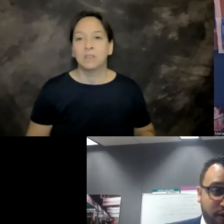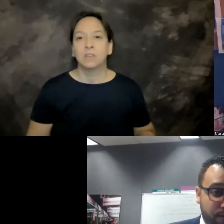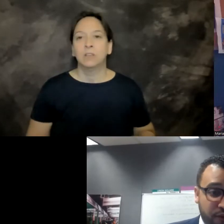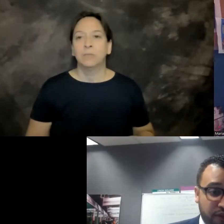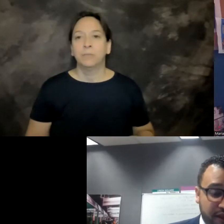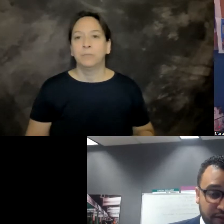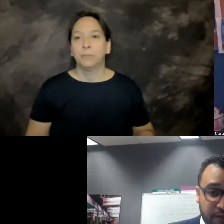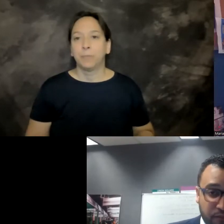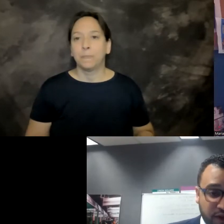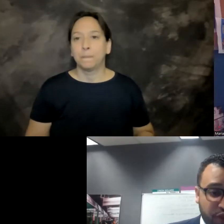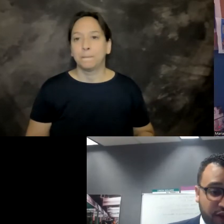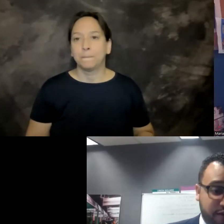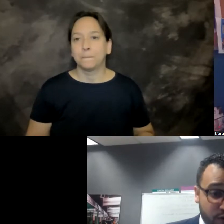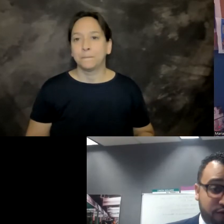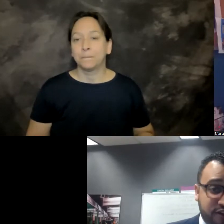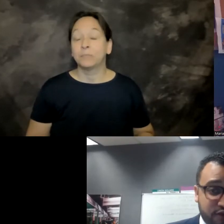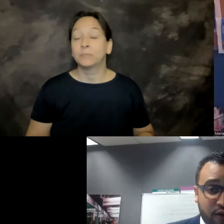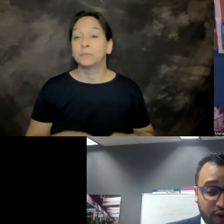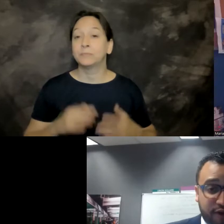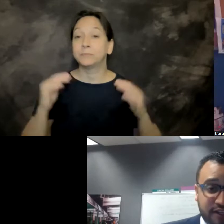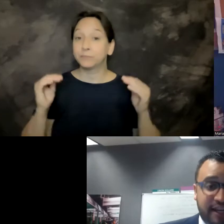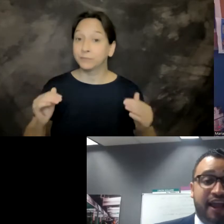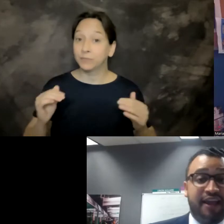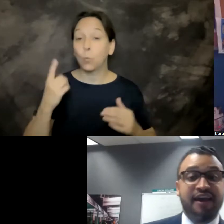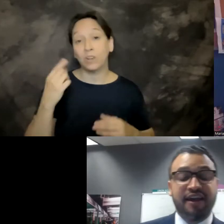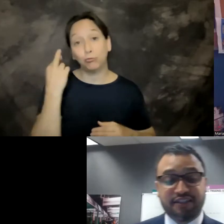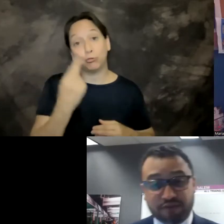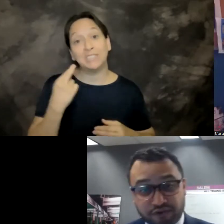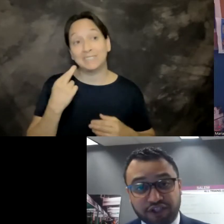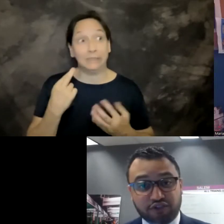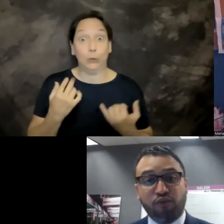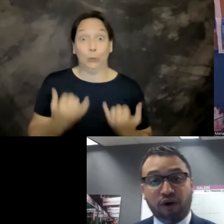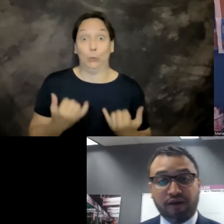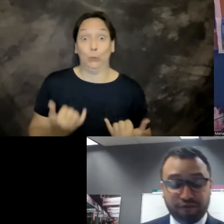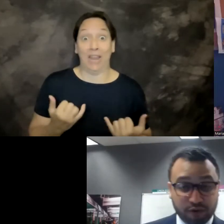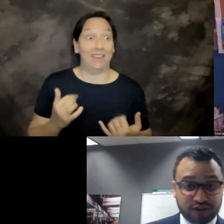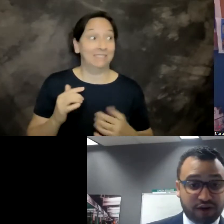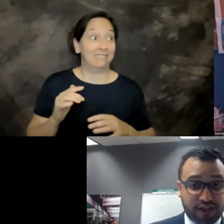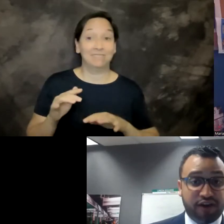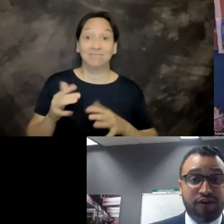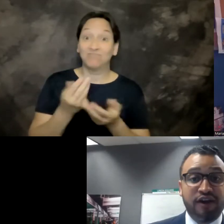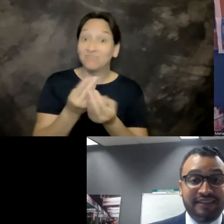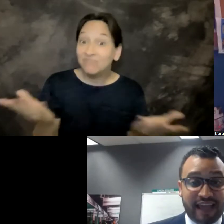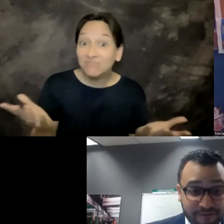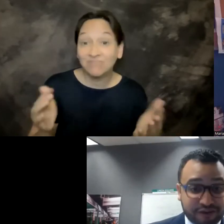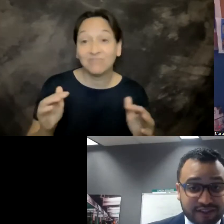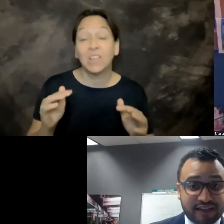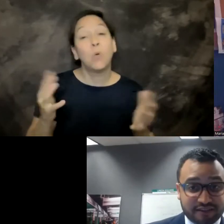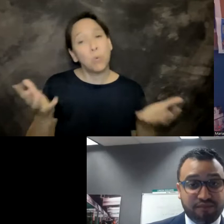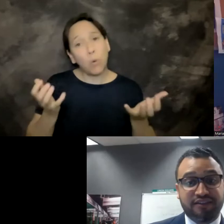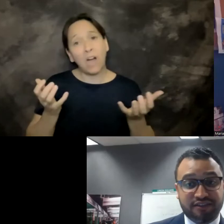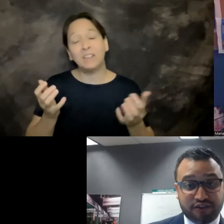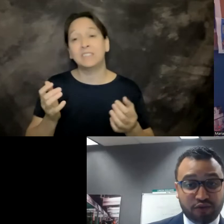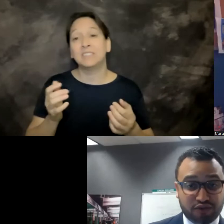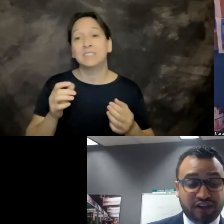one of the things and one of the reasons that we're here today is that we really do want folks that are here to emphasize